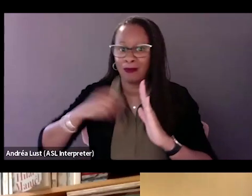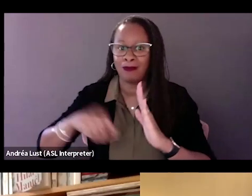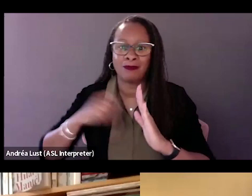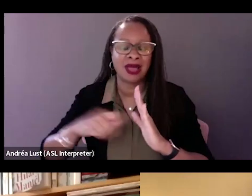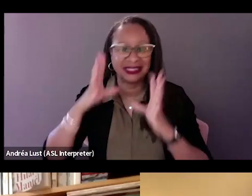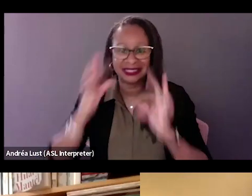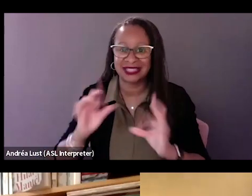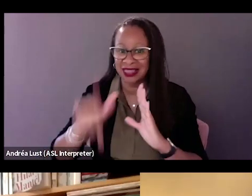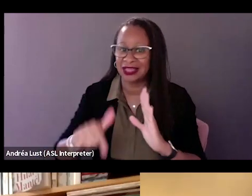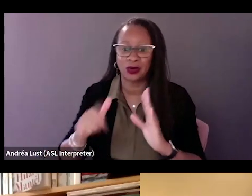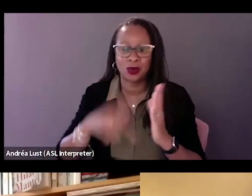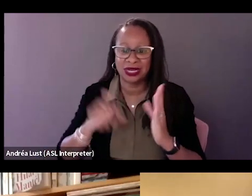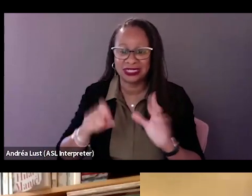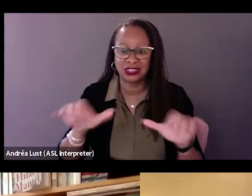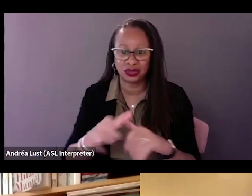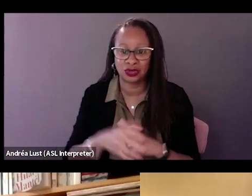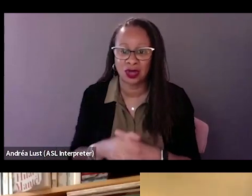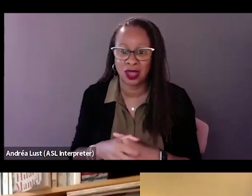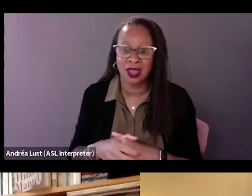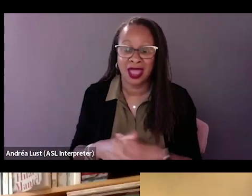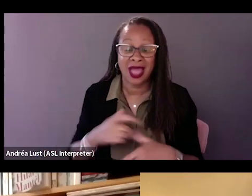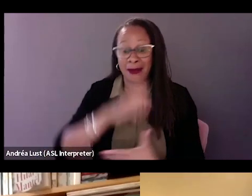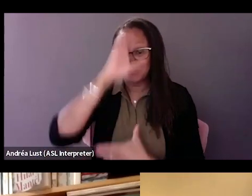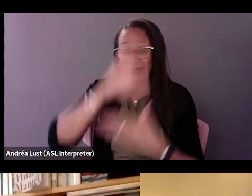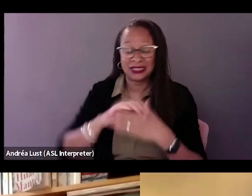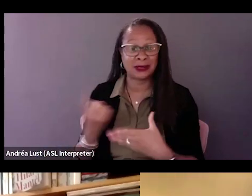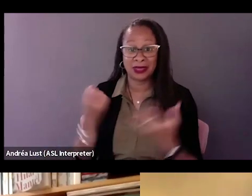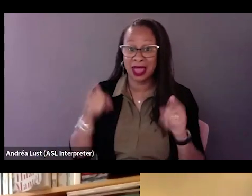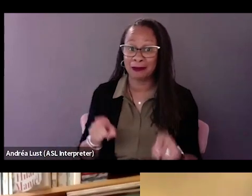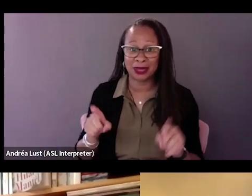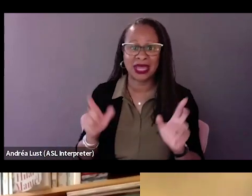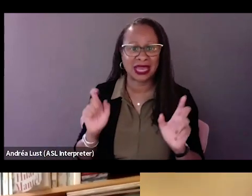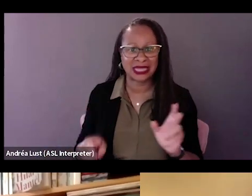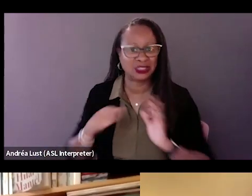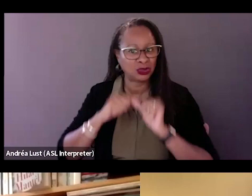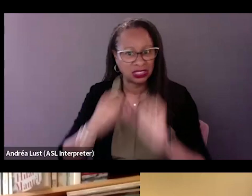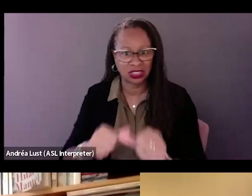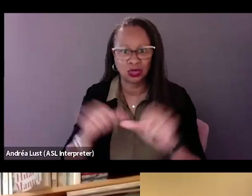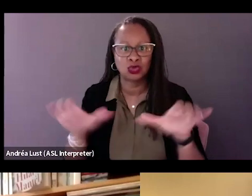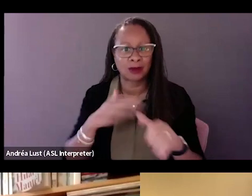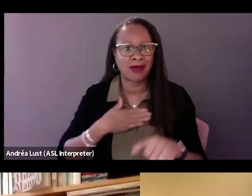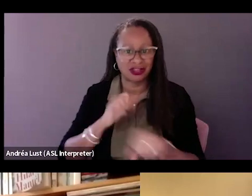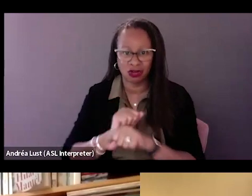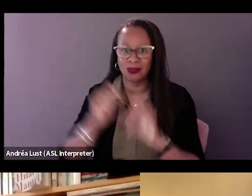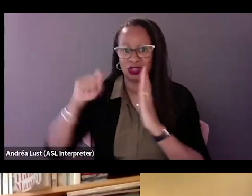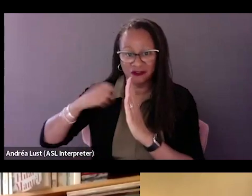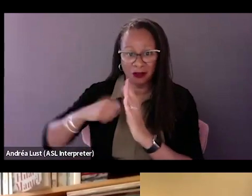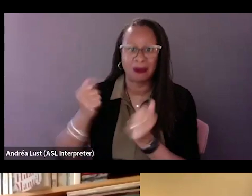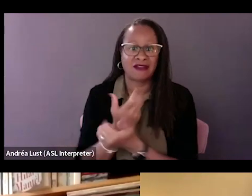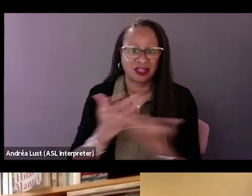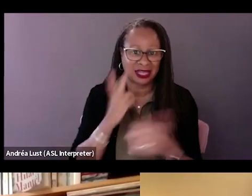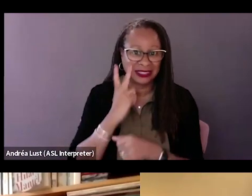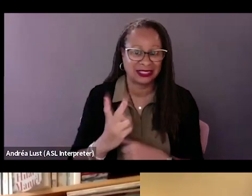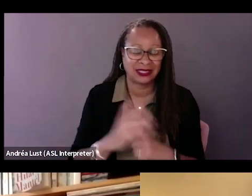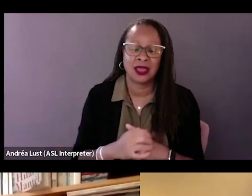later what I need to do. Because, I believe there's something happening and I just need to continue sort of going with it. But